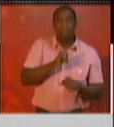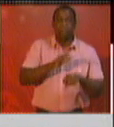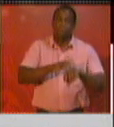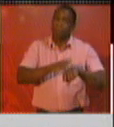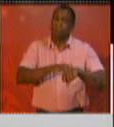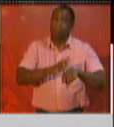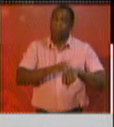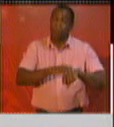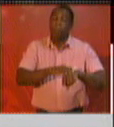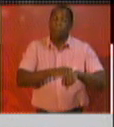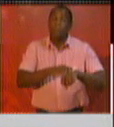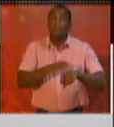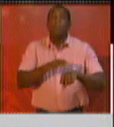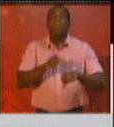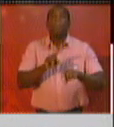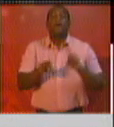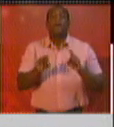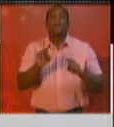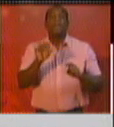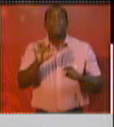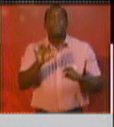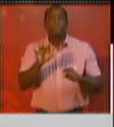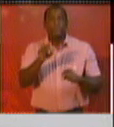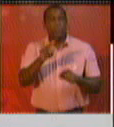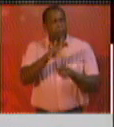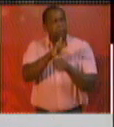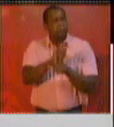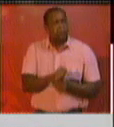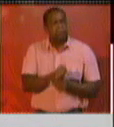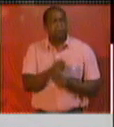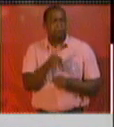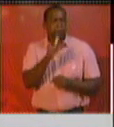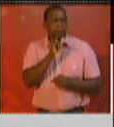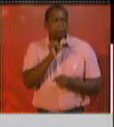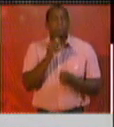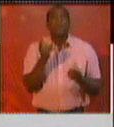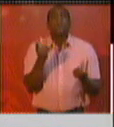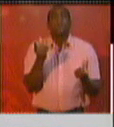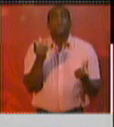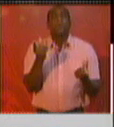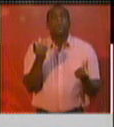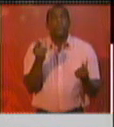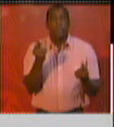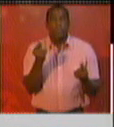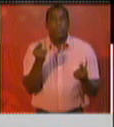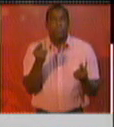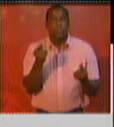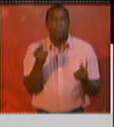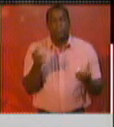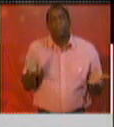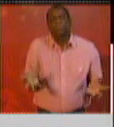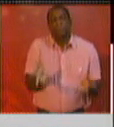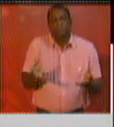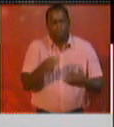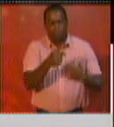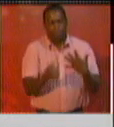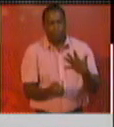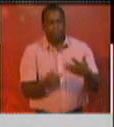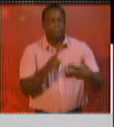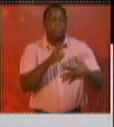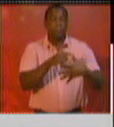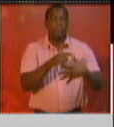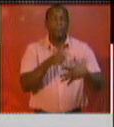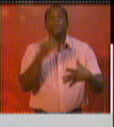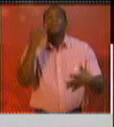offered. Avoid alcohol beverages when thirsty. Your thirst may cause you to consume the drink